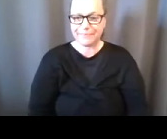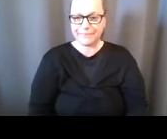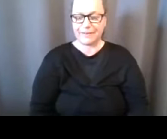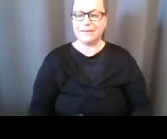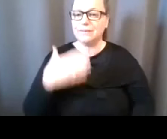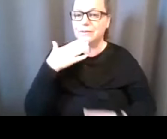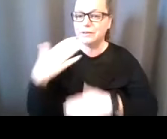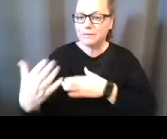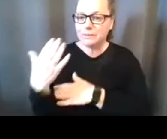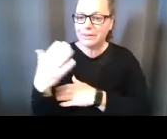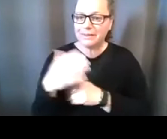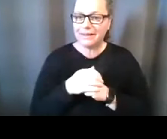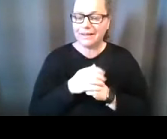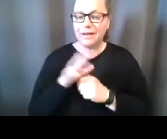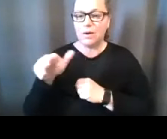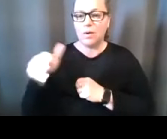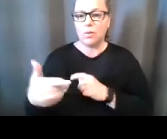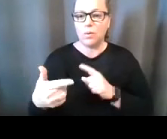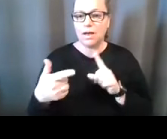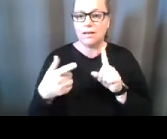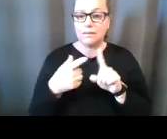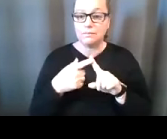Good morning. Welcome to